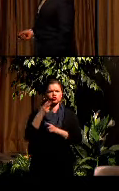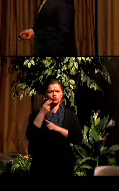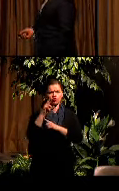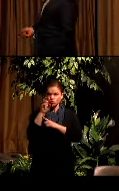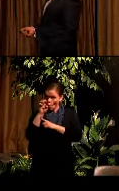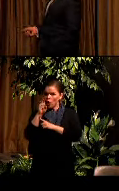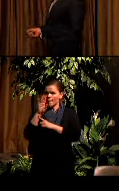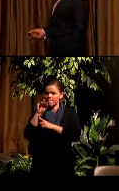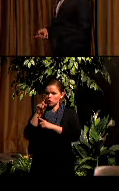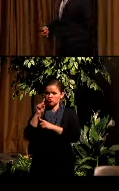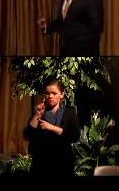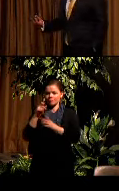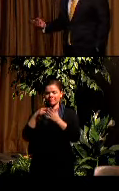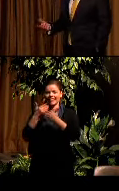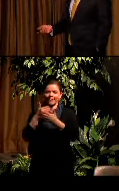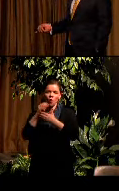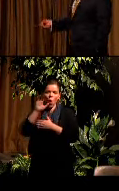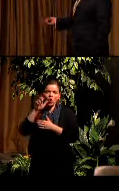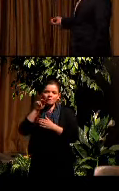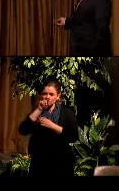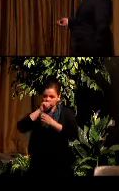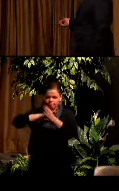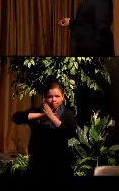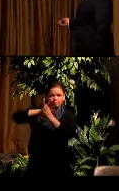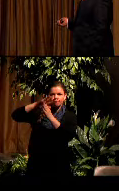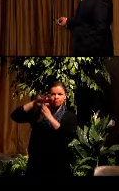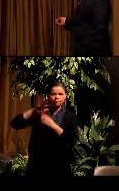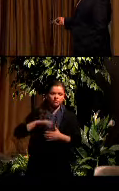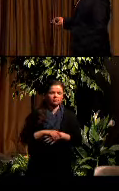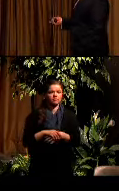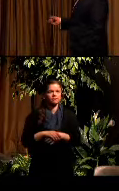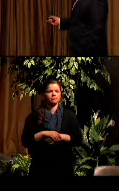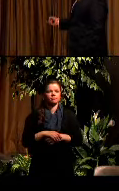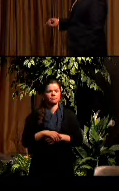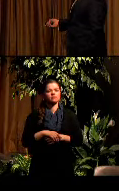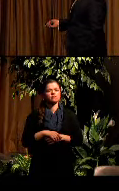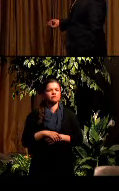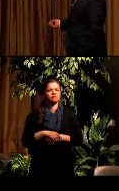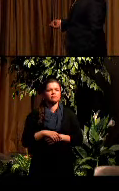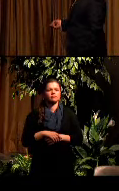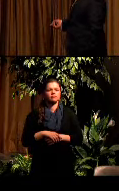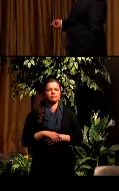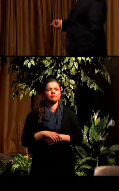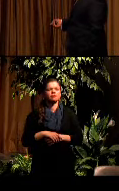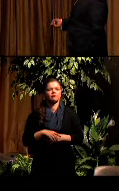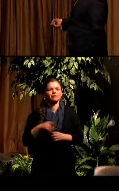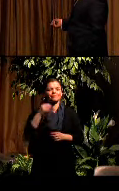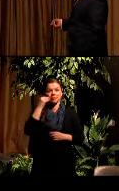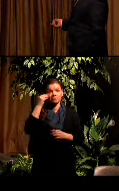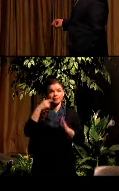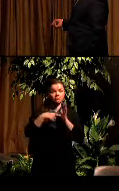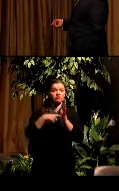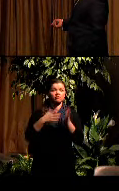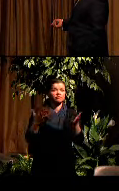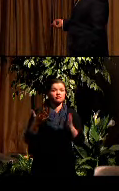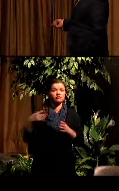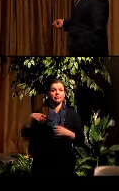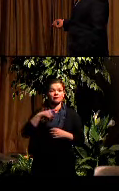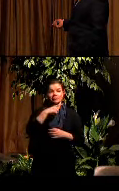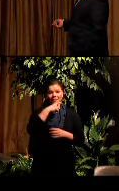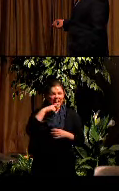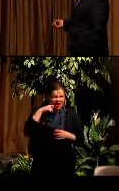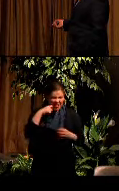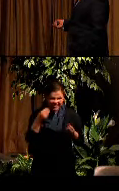The habitats that we focused on for the indicator part of this project were arid lands, coastal habitats,